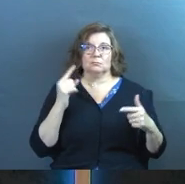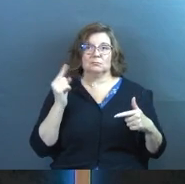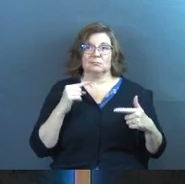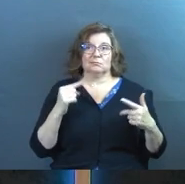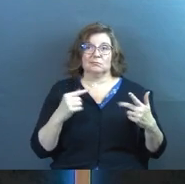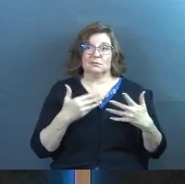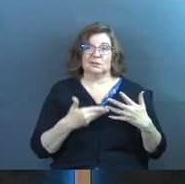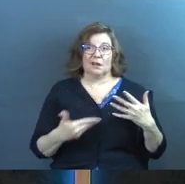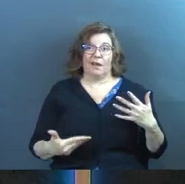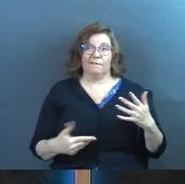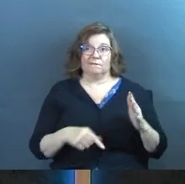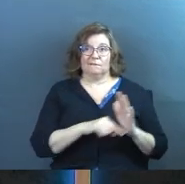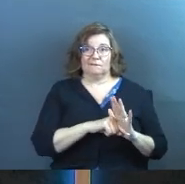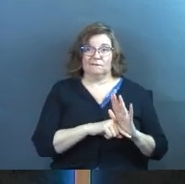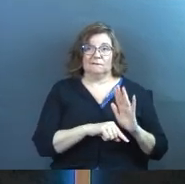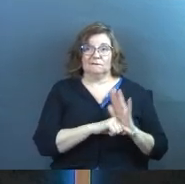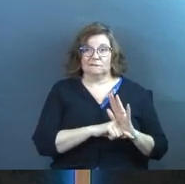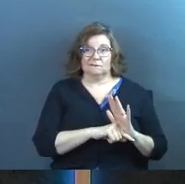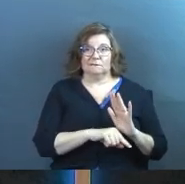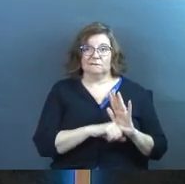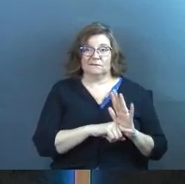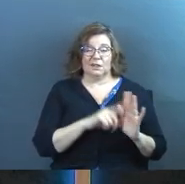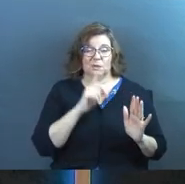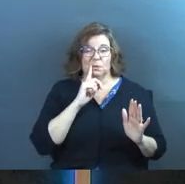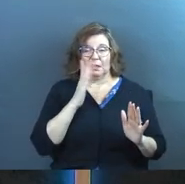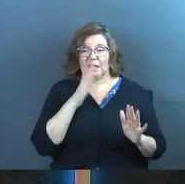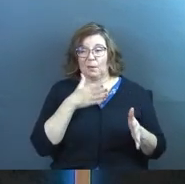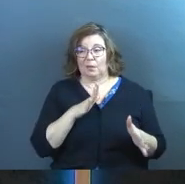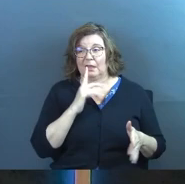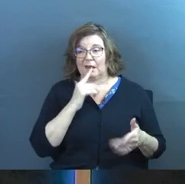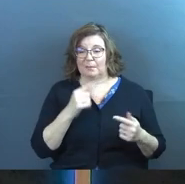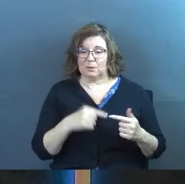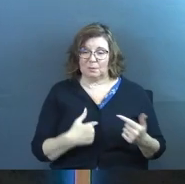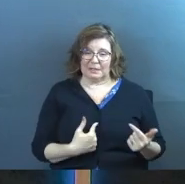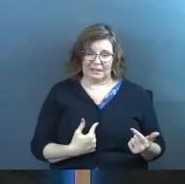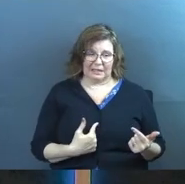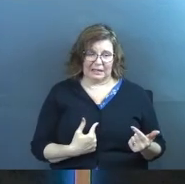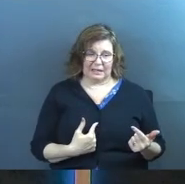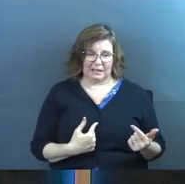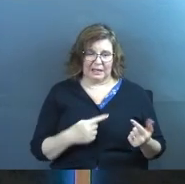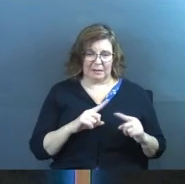stuff. And you didn't think God would ever let that happen to you.